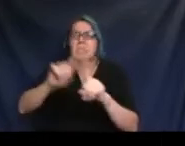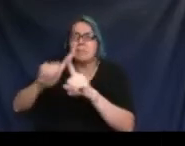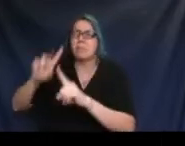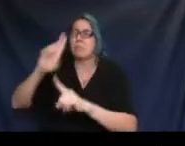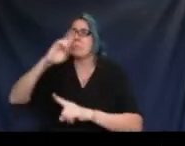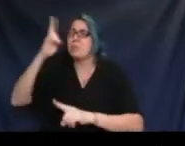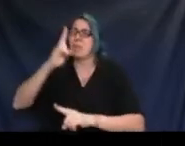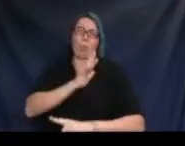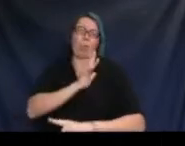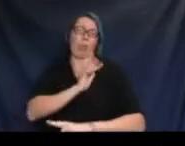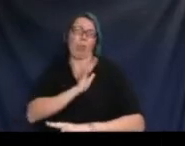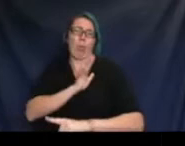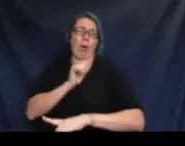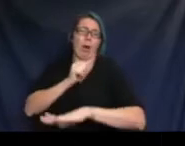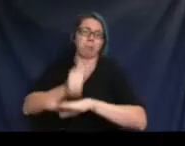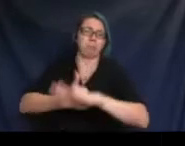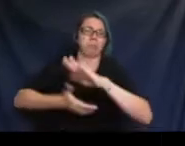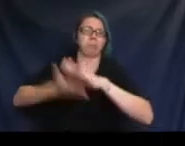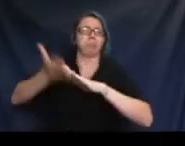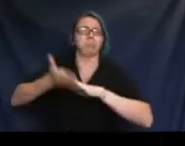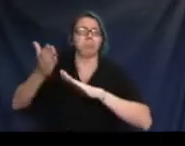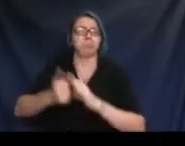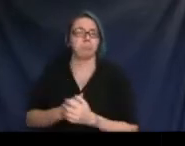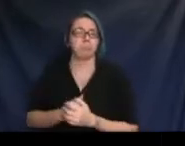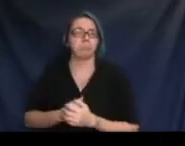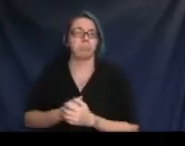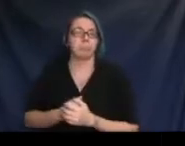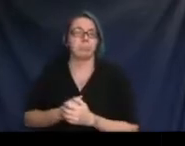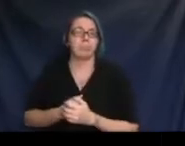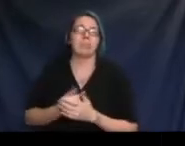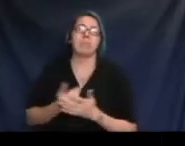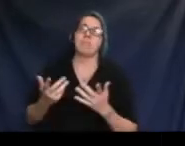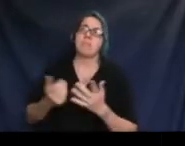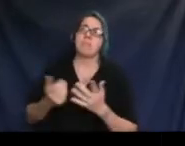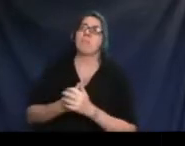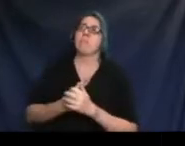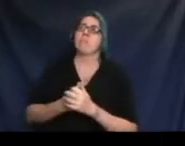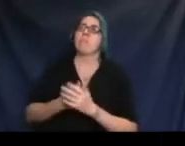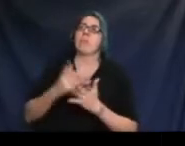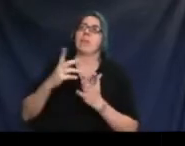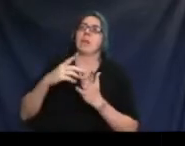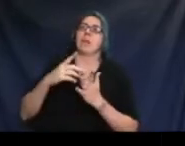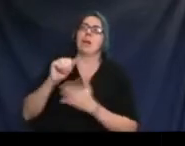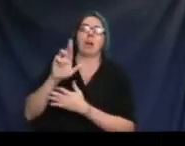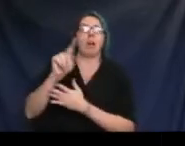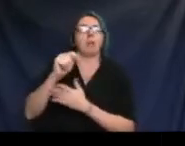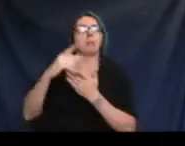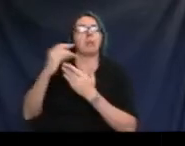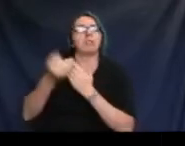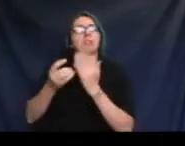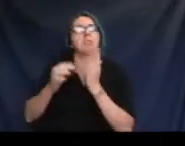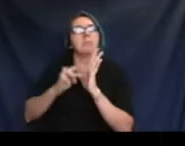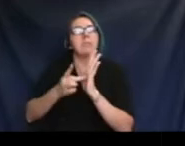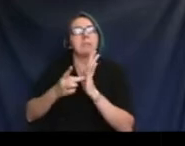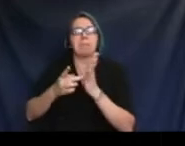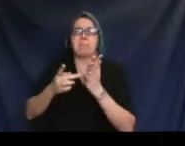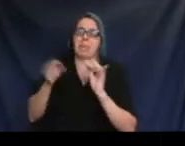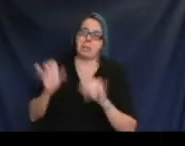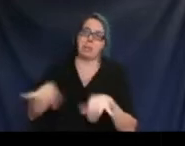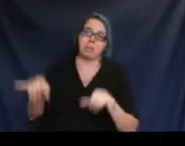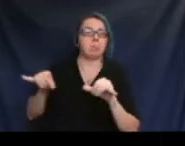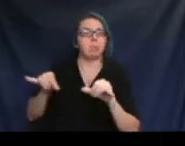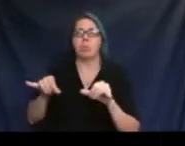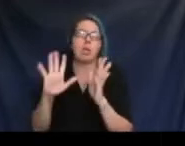organizations, things that are outside of their regular purview and are in the public realm, and really kind